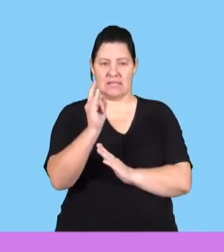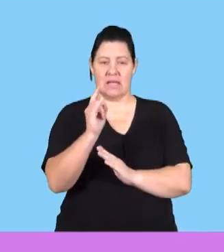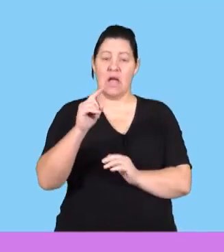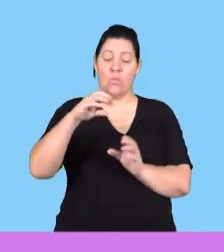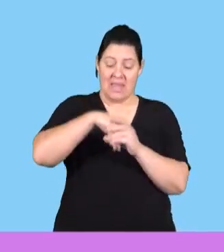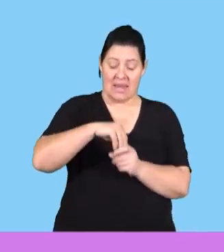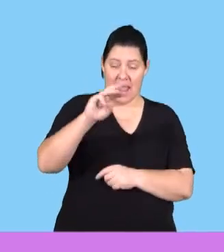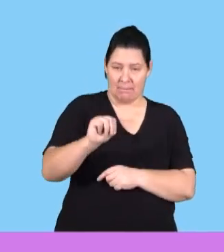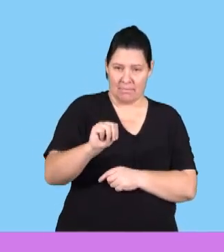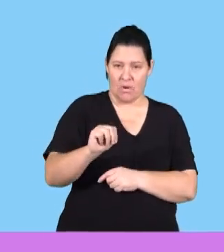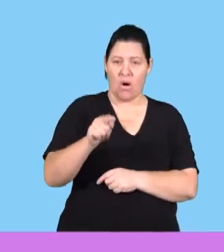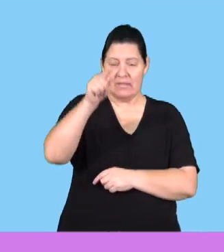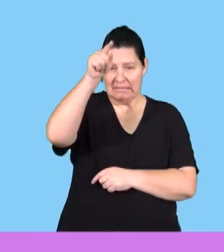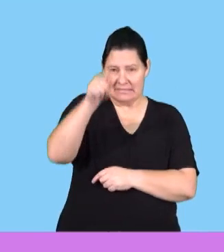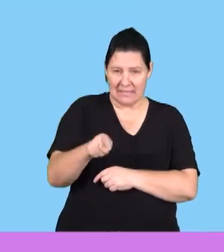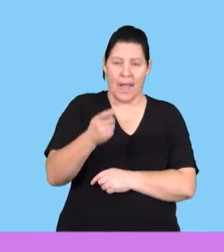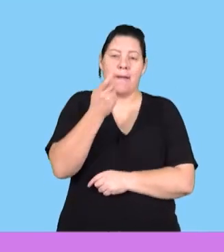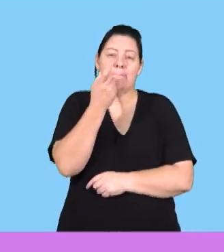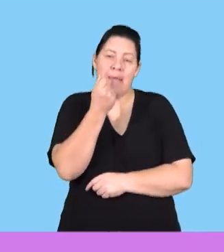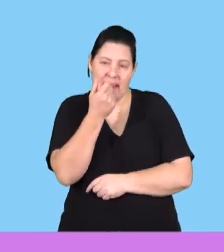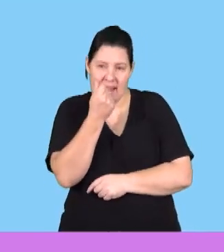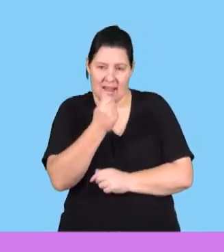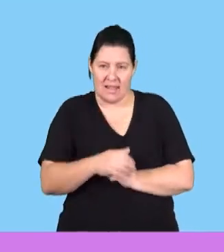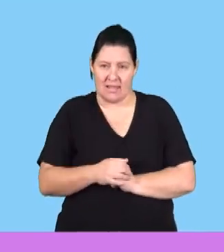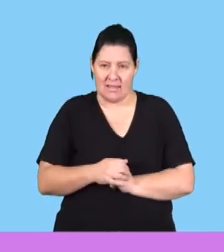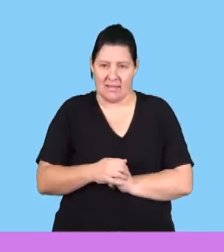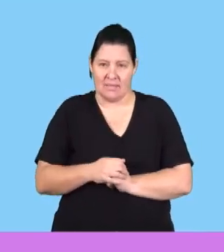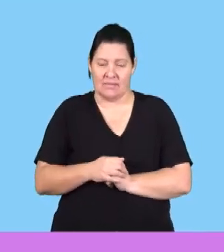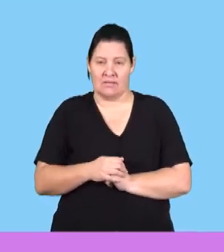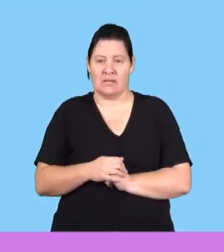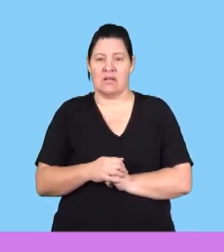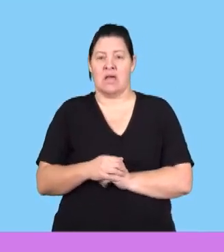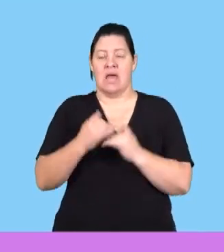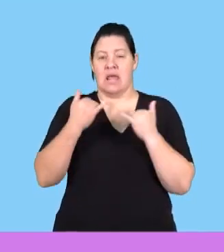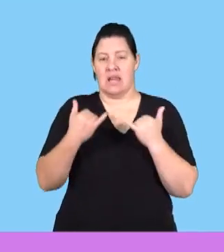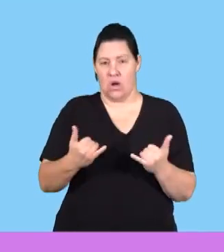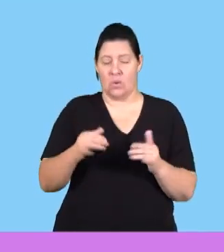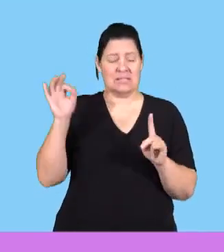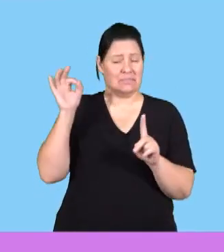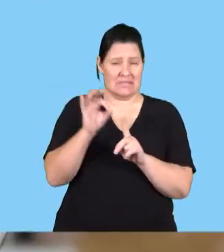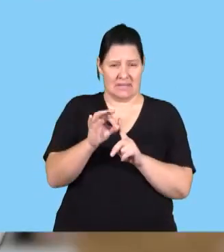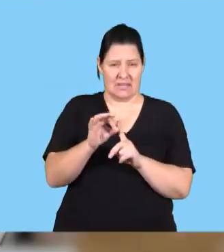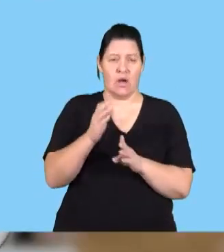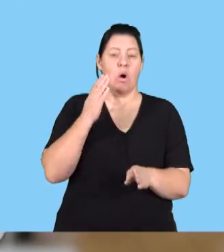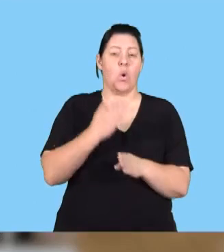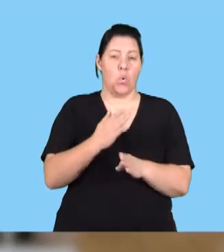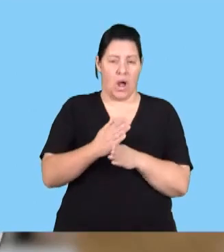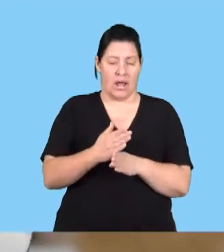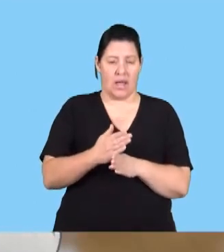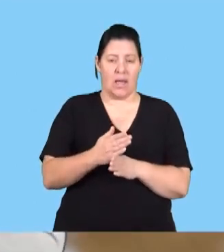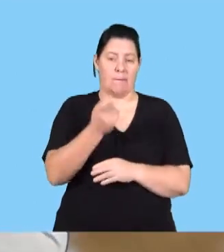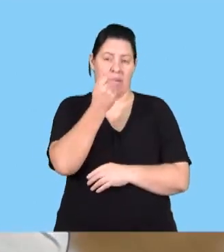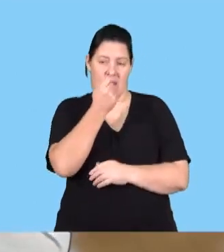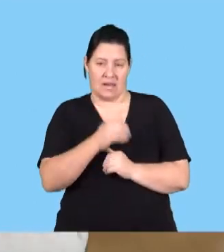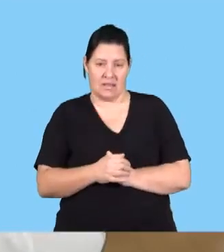height in meters of this time around the males. Okay. Again, very specific. We have to work with